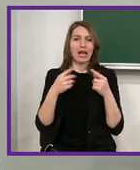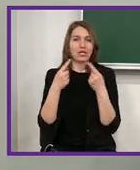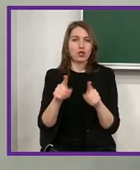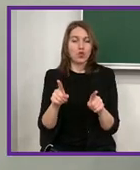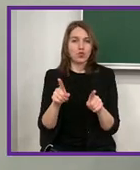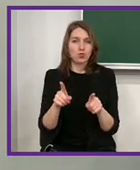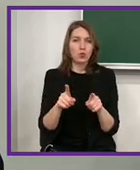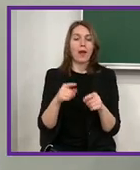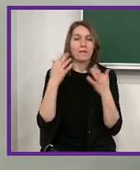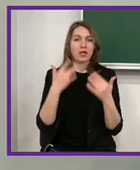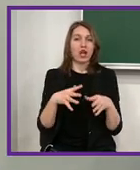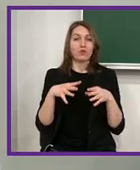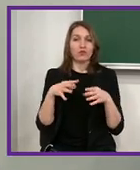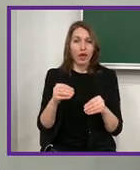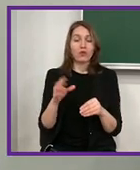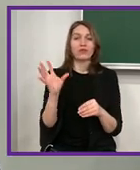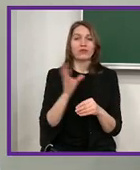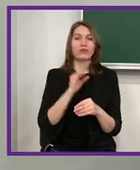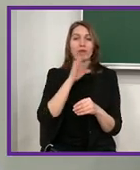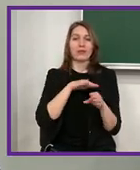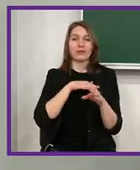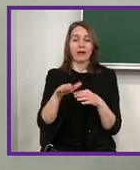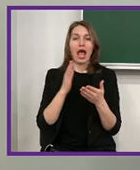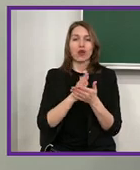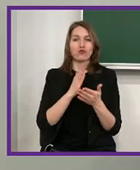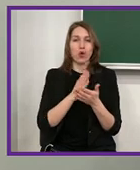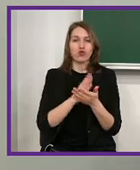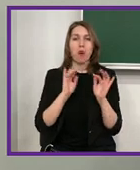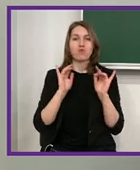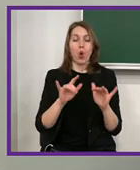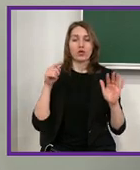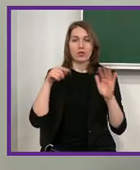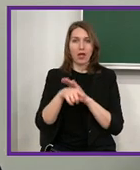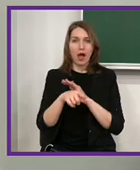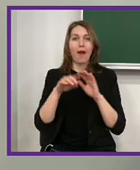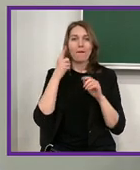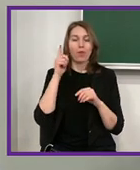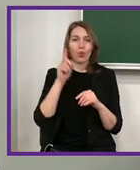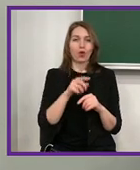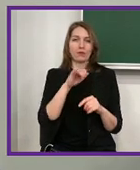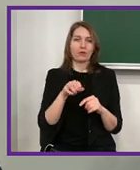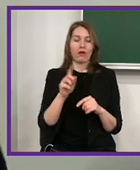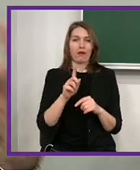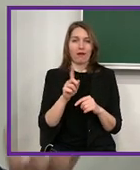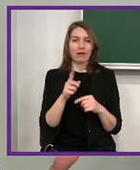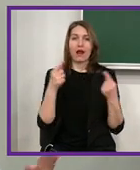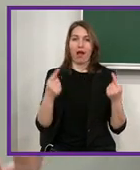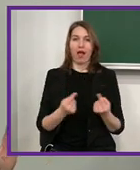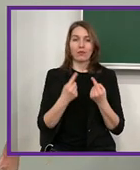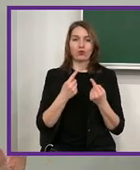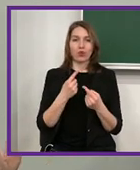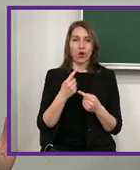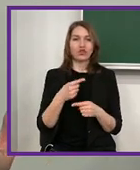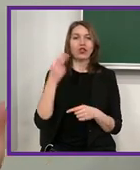existing processes, provided that they have the objective of identifying risks to rights holders. I mean, companies, I think, are well accustomed to identifying risk